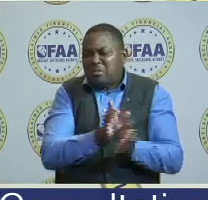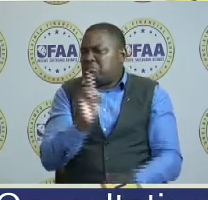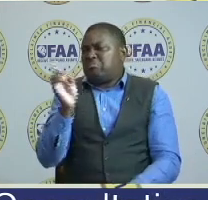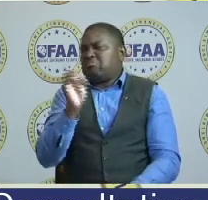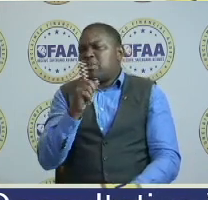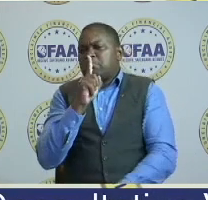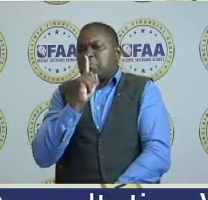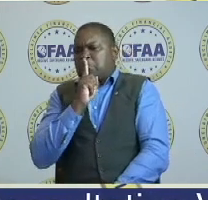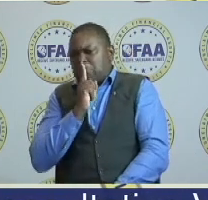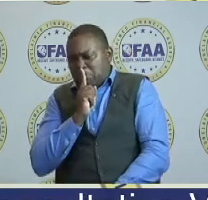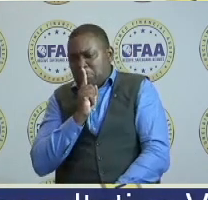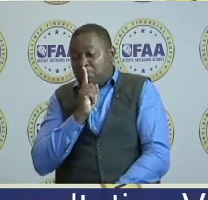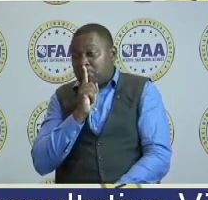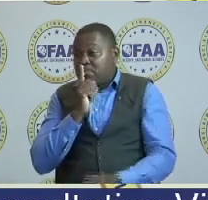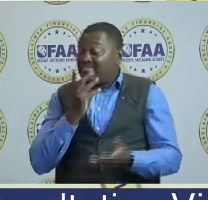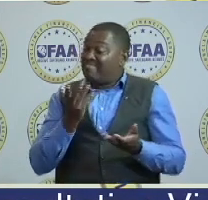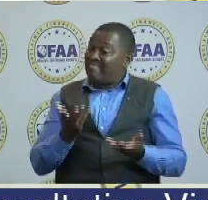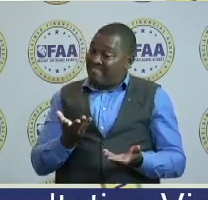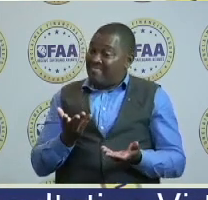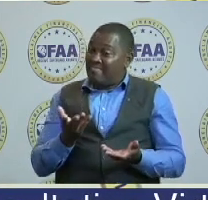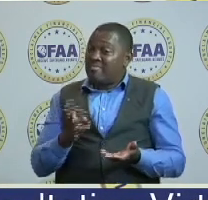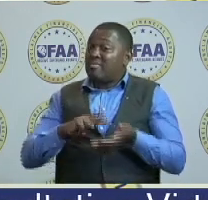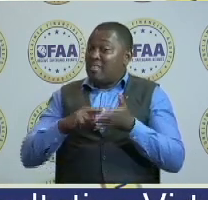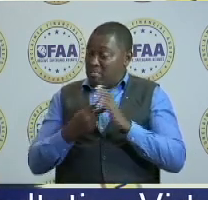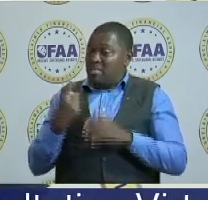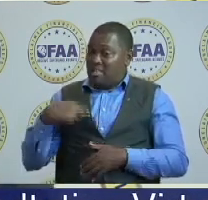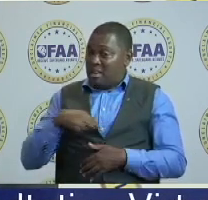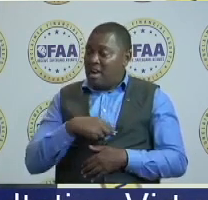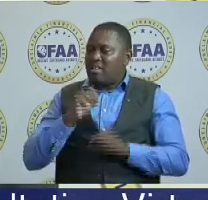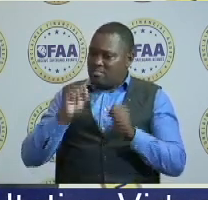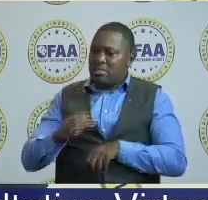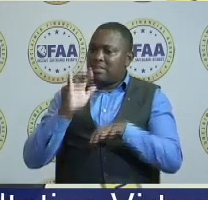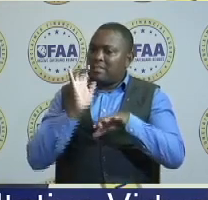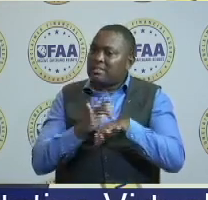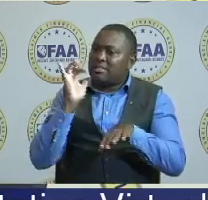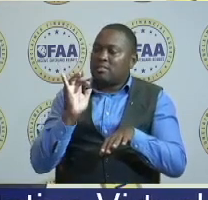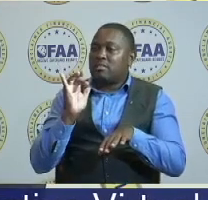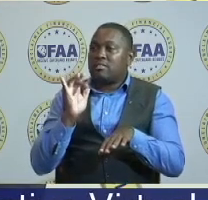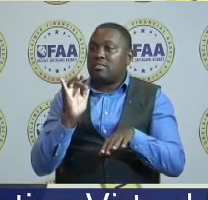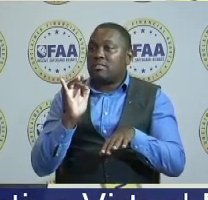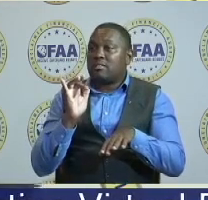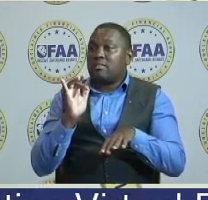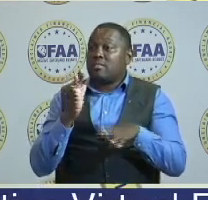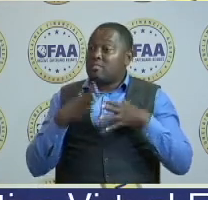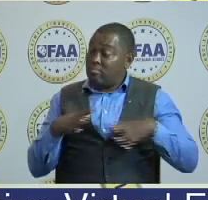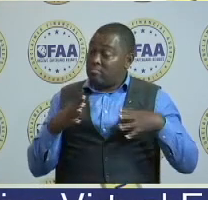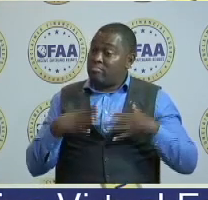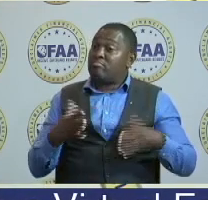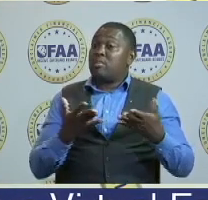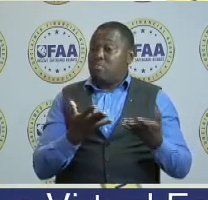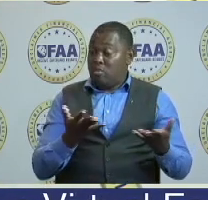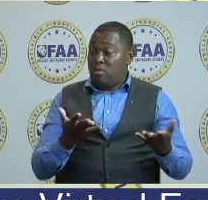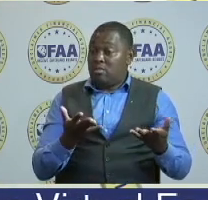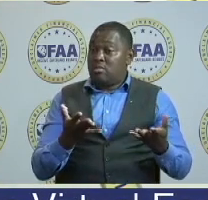a special piece of work that we need to do around sensitizing our not only our